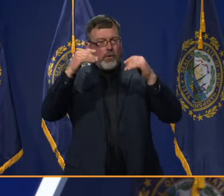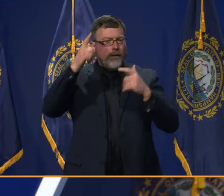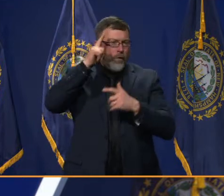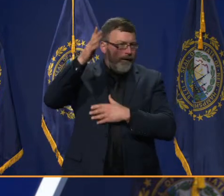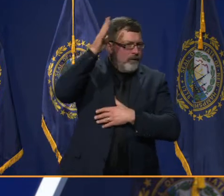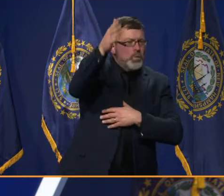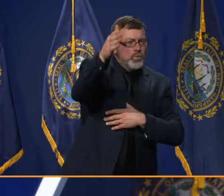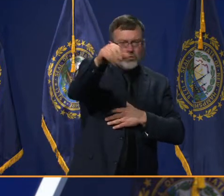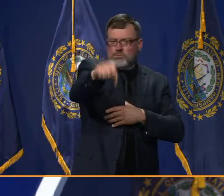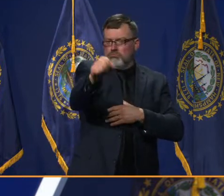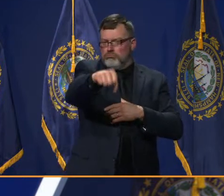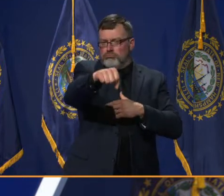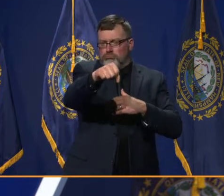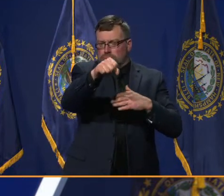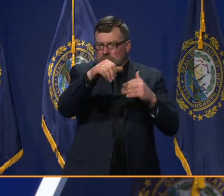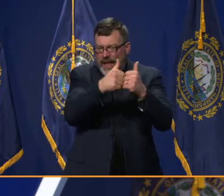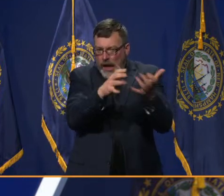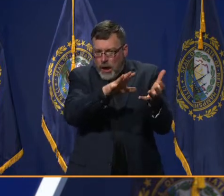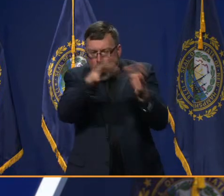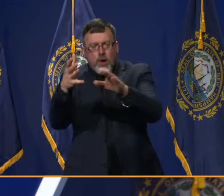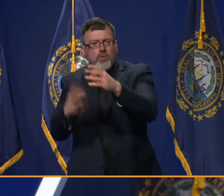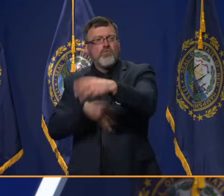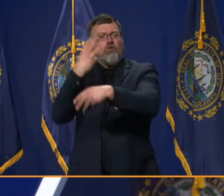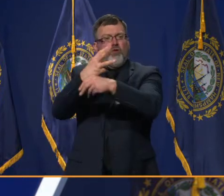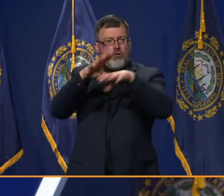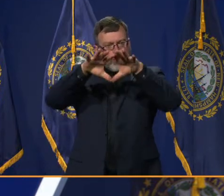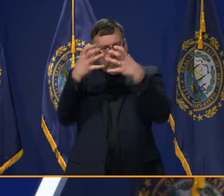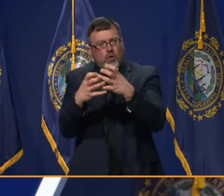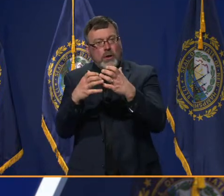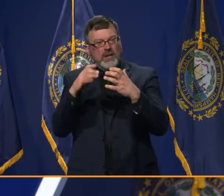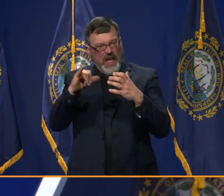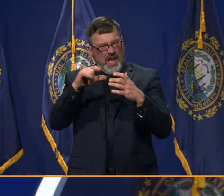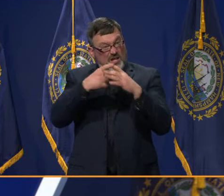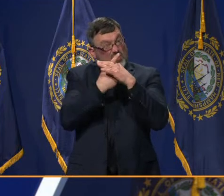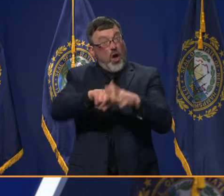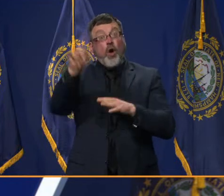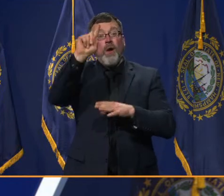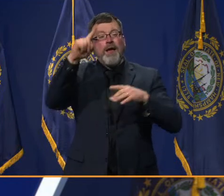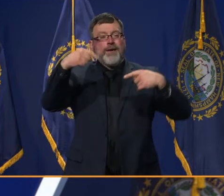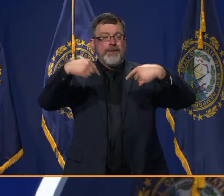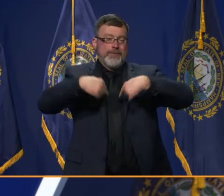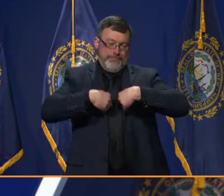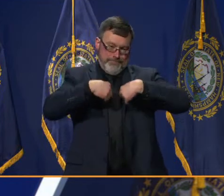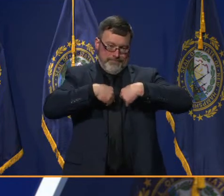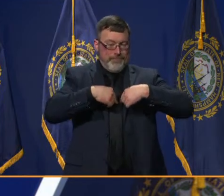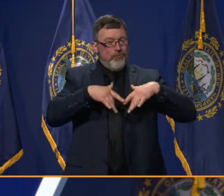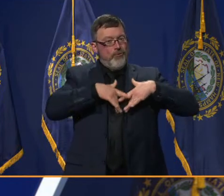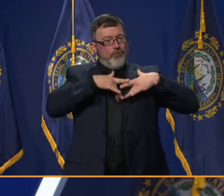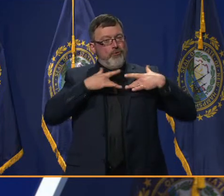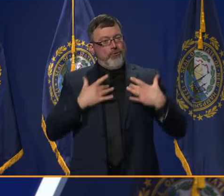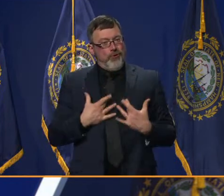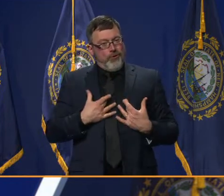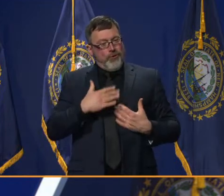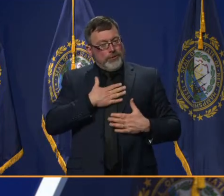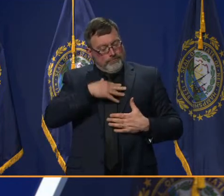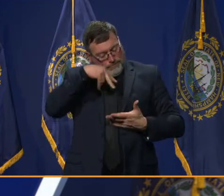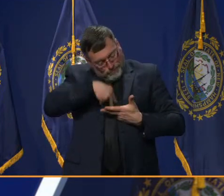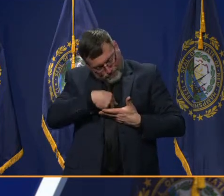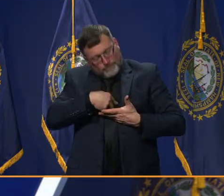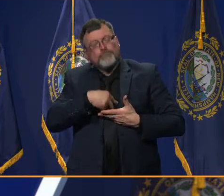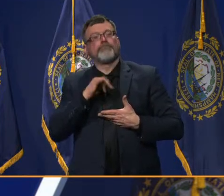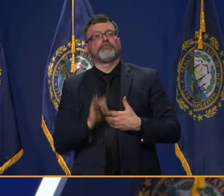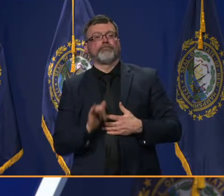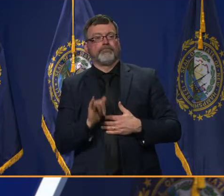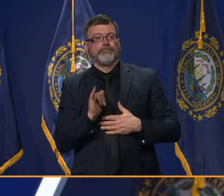our development, it can only start within our own hearts and minds. After all, the person whose verdict, frankly, that counts the most in